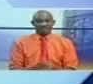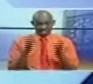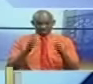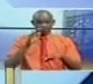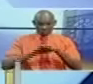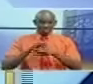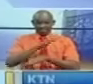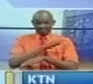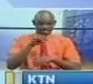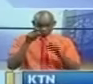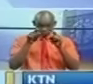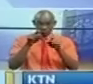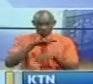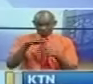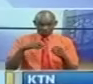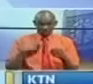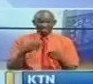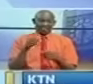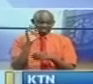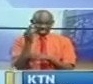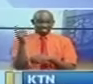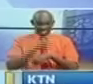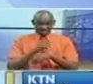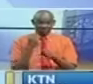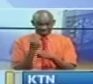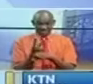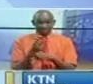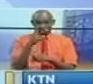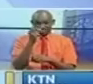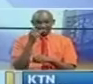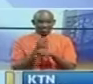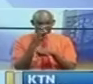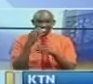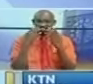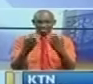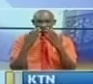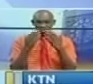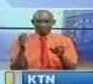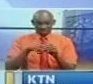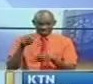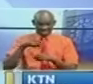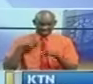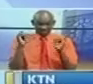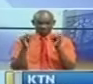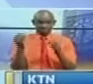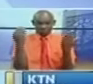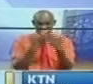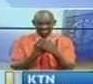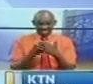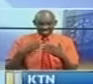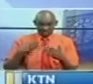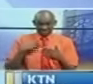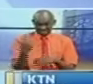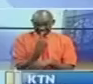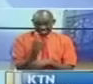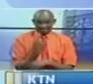A very good evening to you on this third day of December 2013. Many thanks for joining us on our bulletin tonight. I'm all by